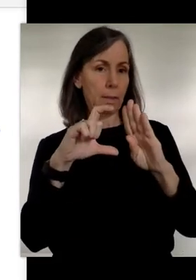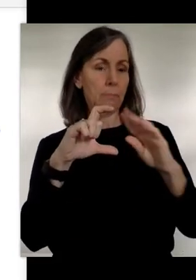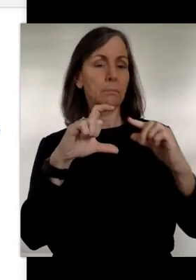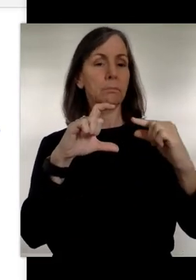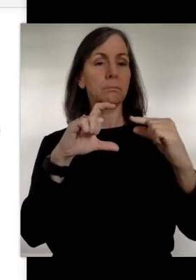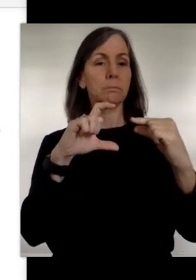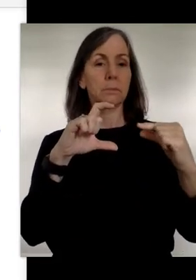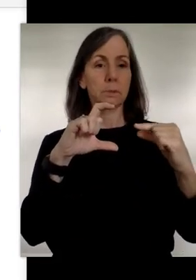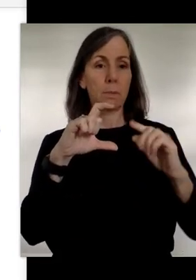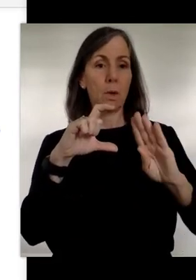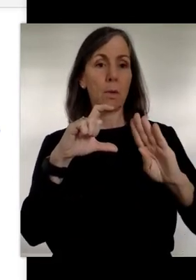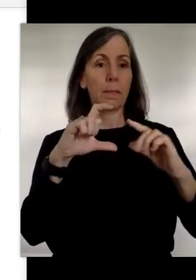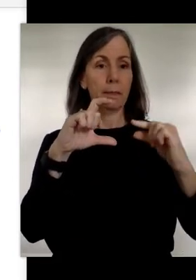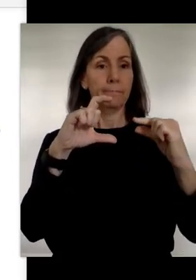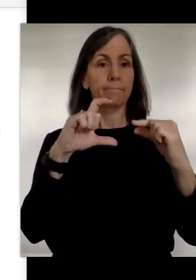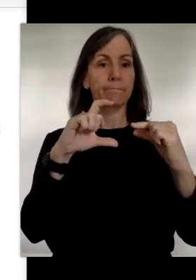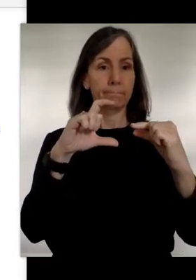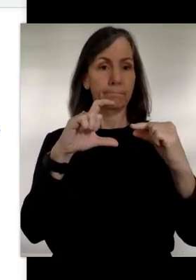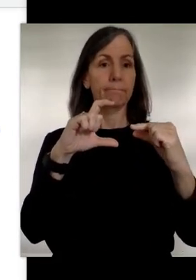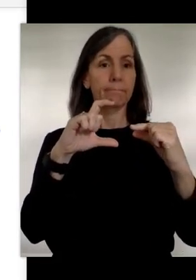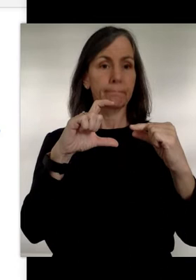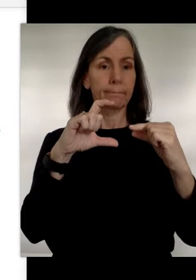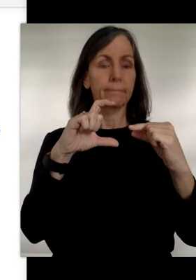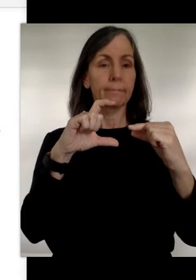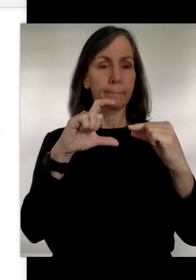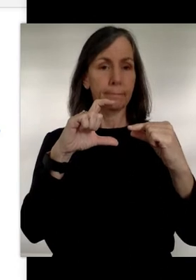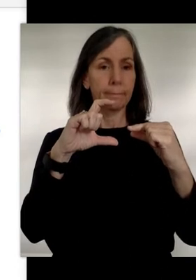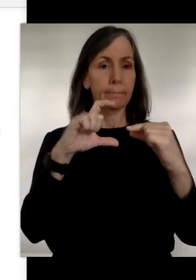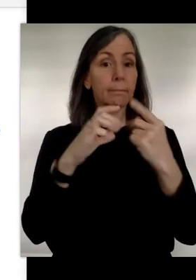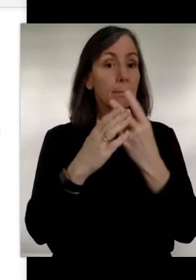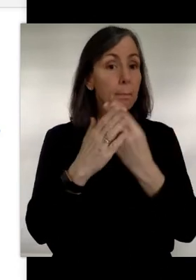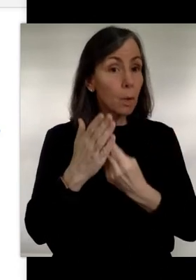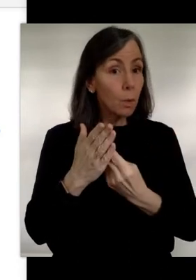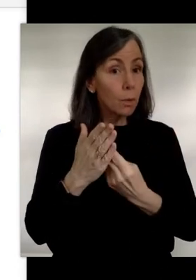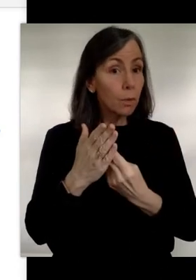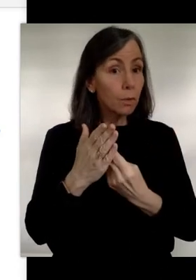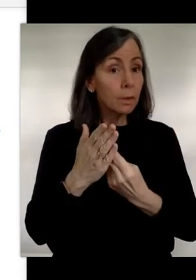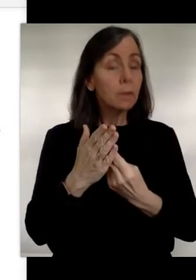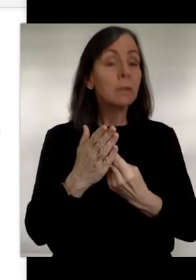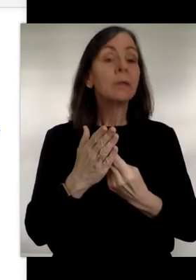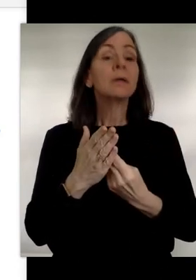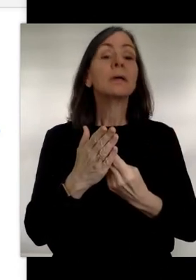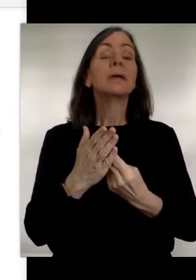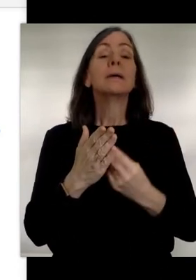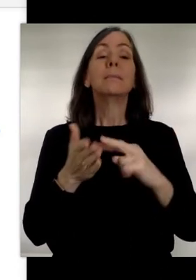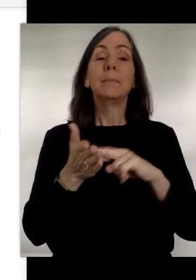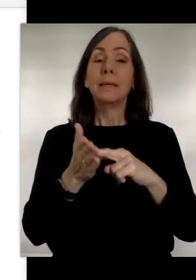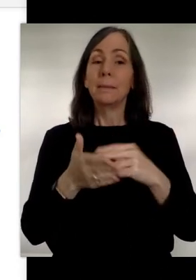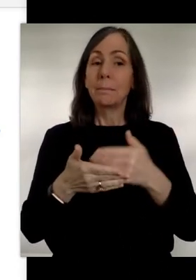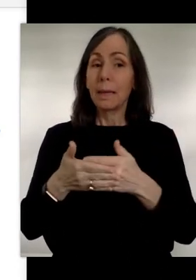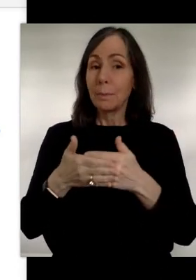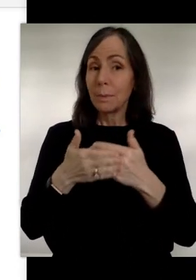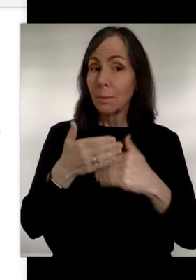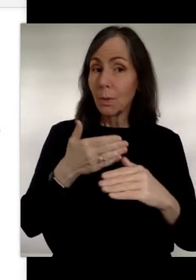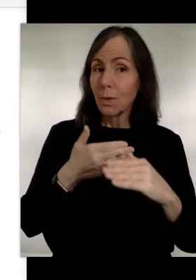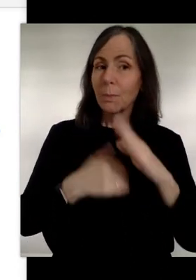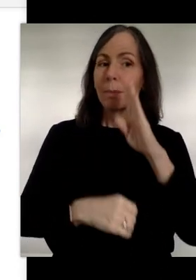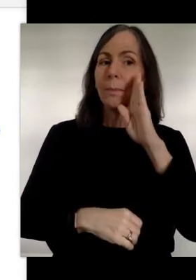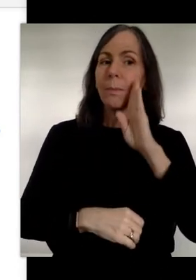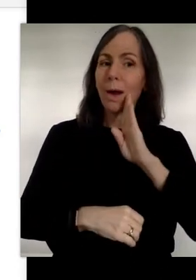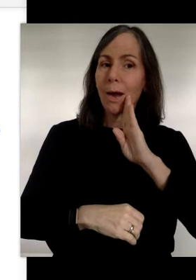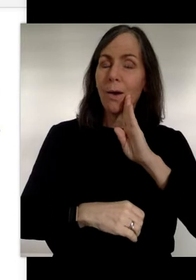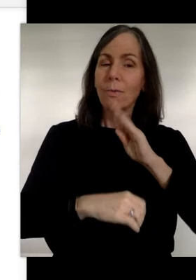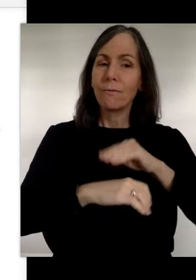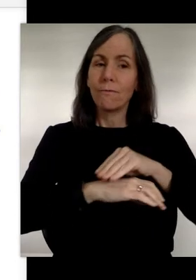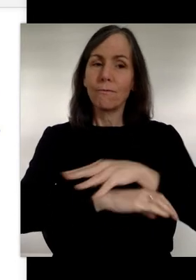and one lowercase. Both of these will give you brown fur because it doesn't matter